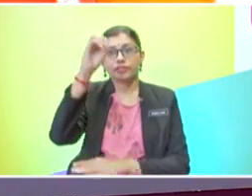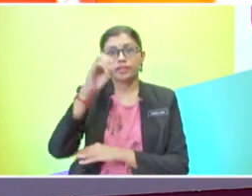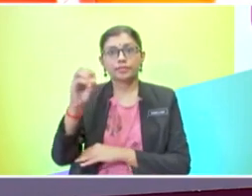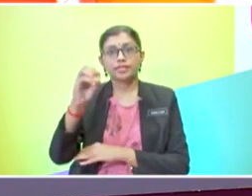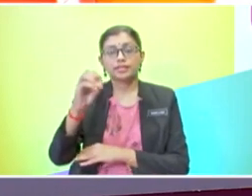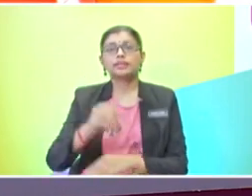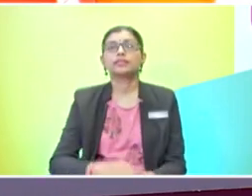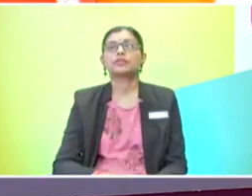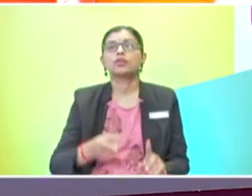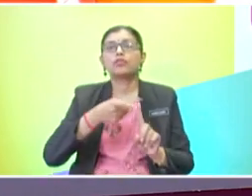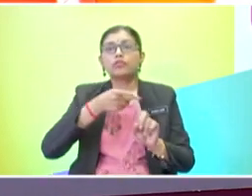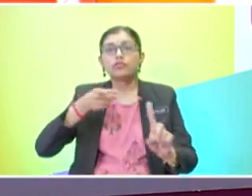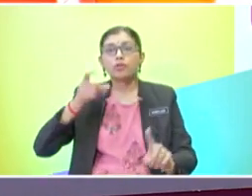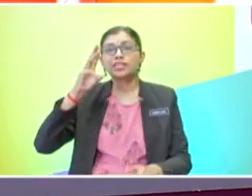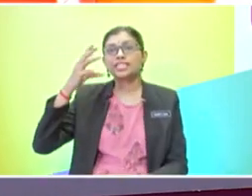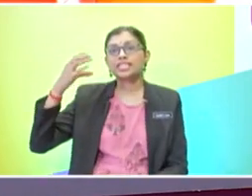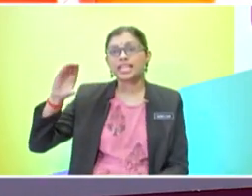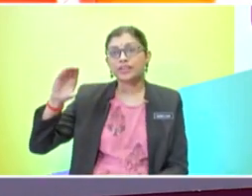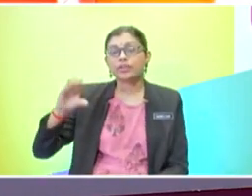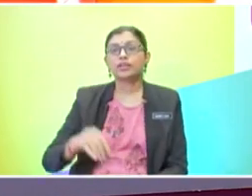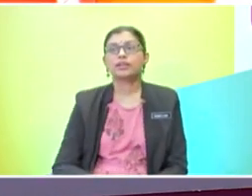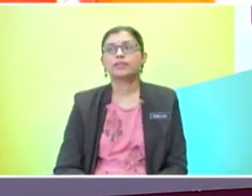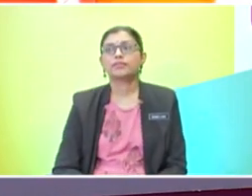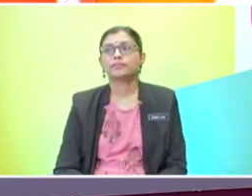15% of 600, this is actually,